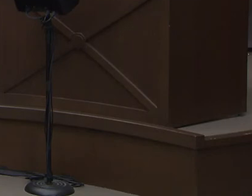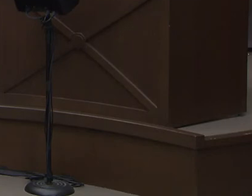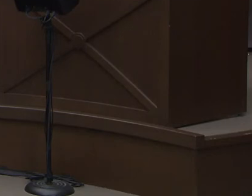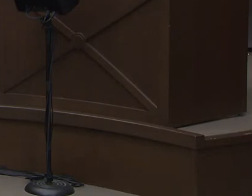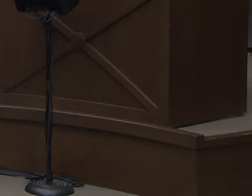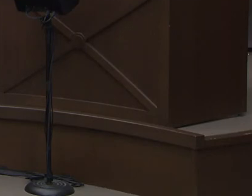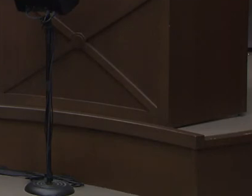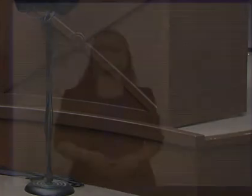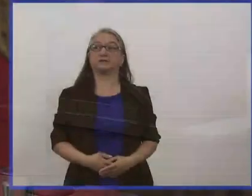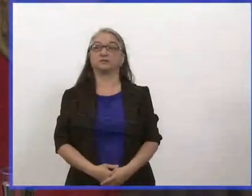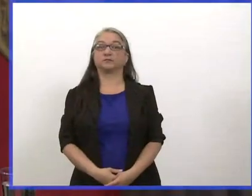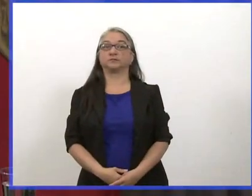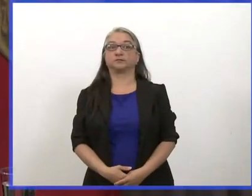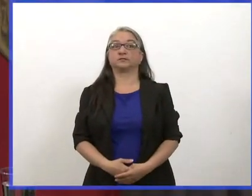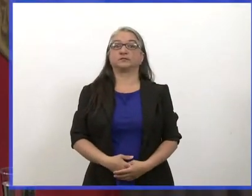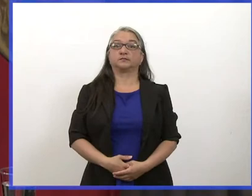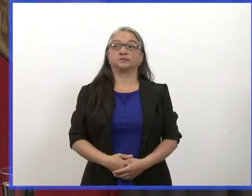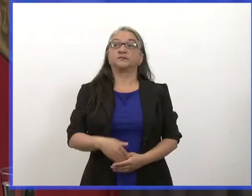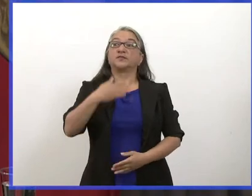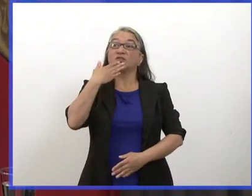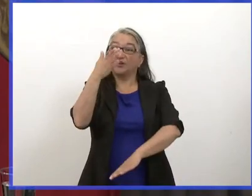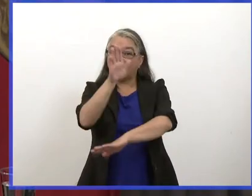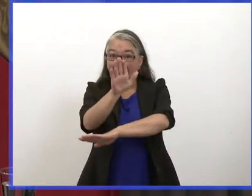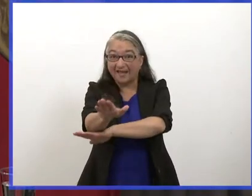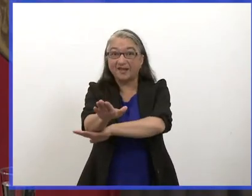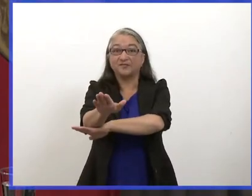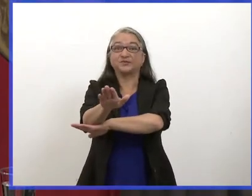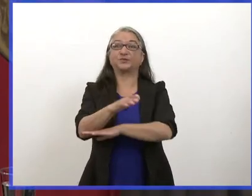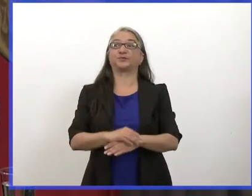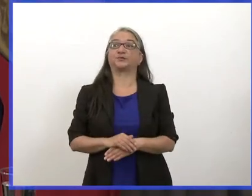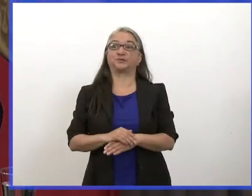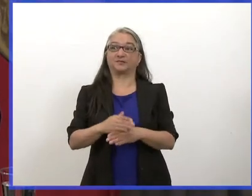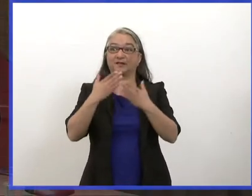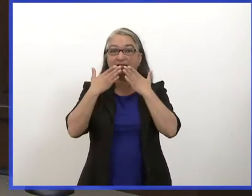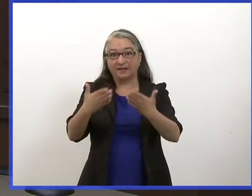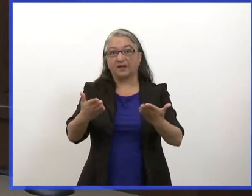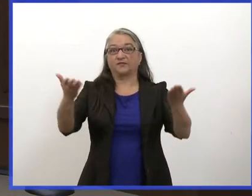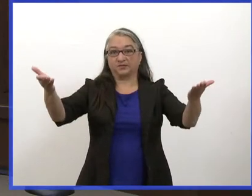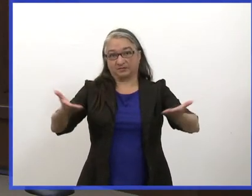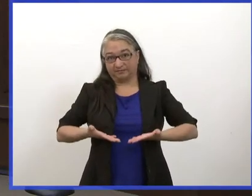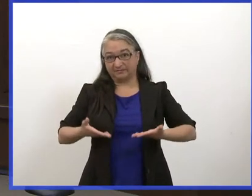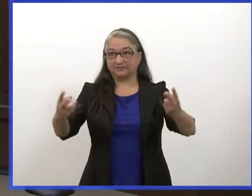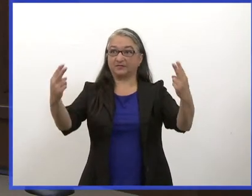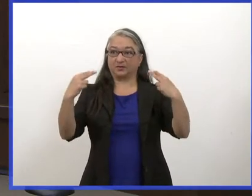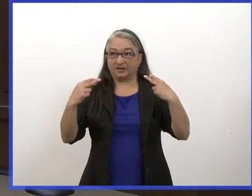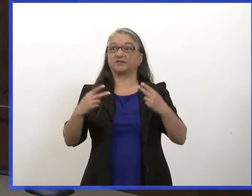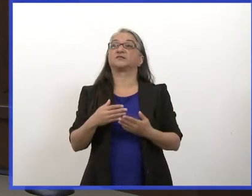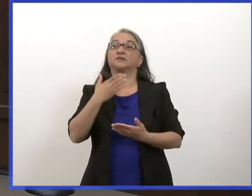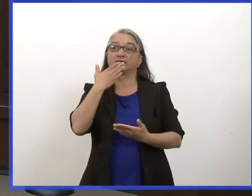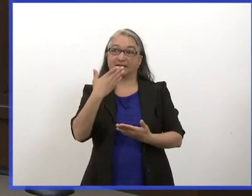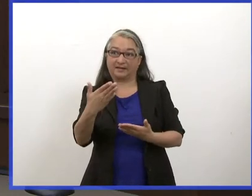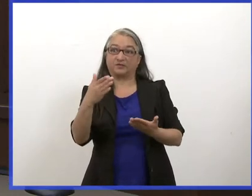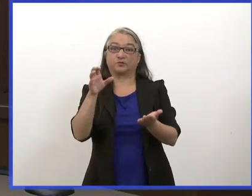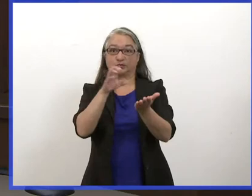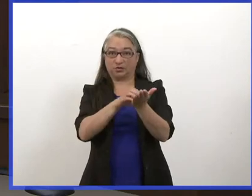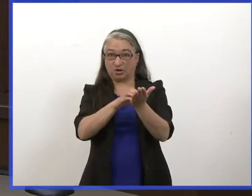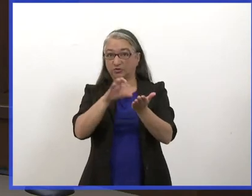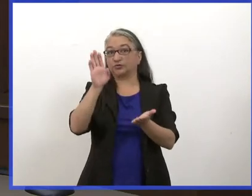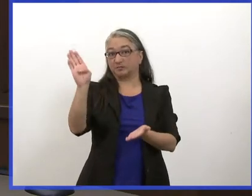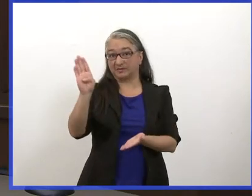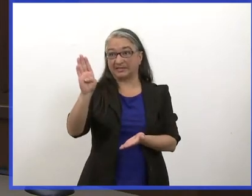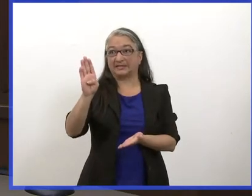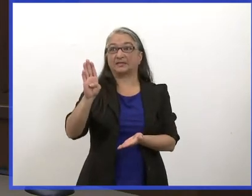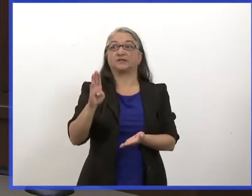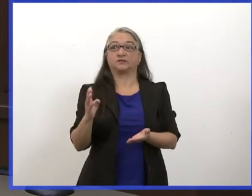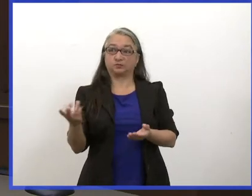Good afternoon, everybody. Thank you for joining me, and thank you as well to Dr. Brent Roussin for joining us here again this week, and for all of your